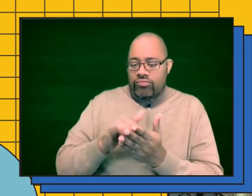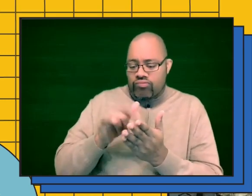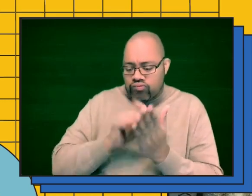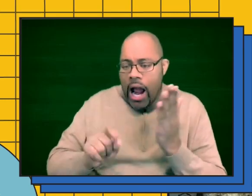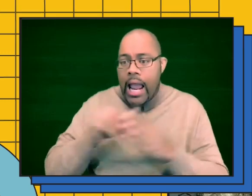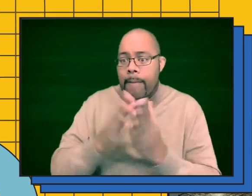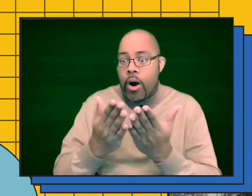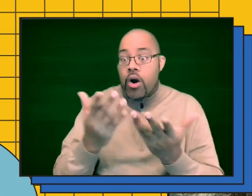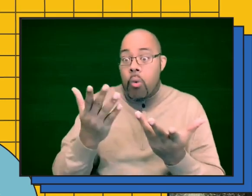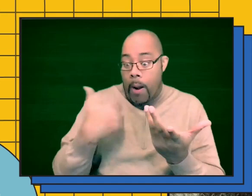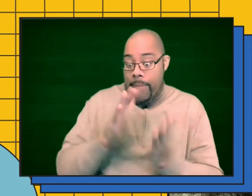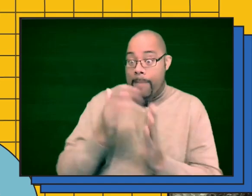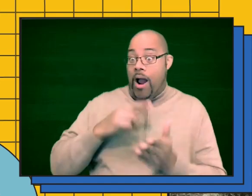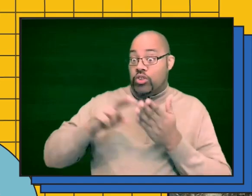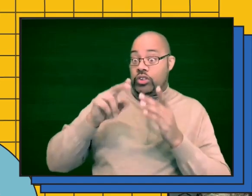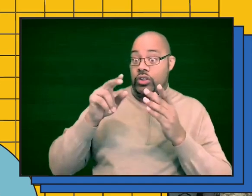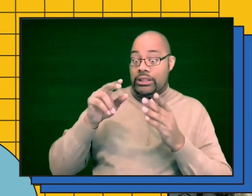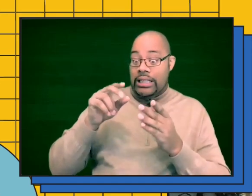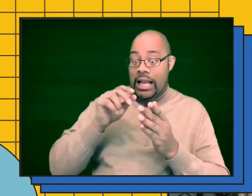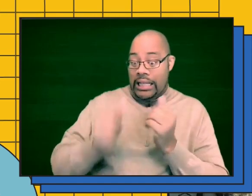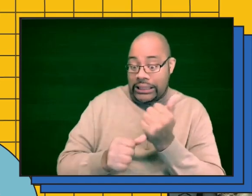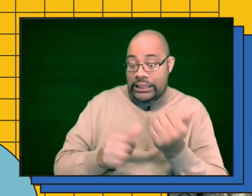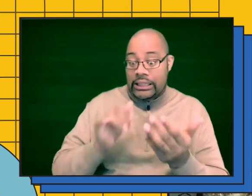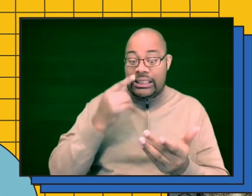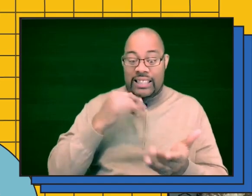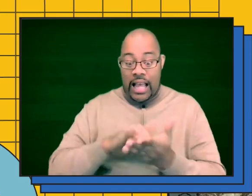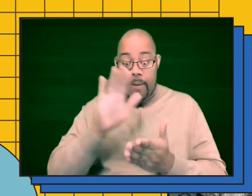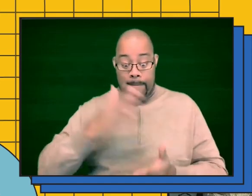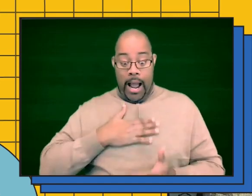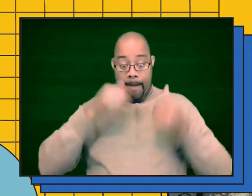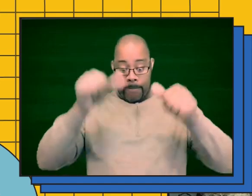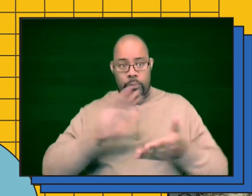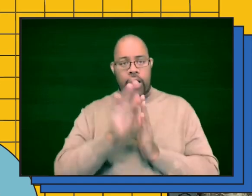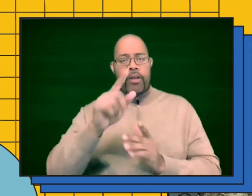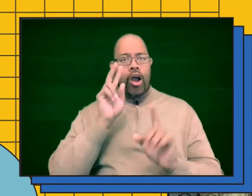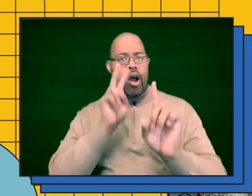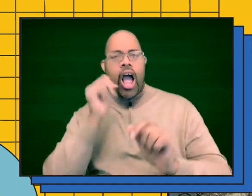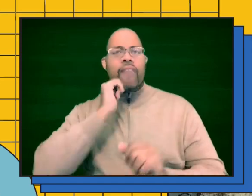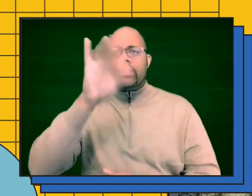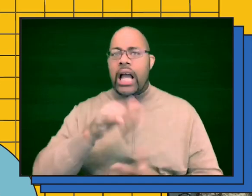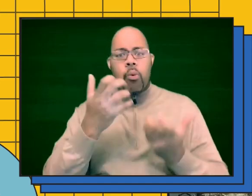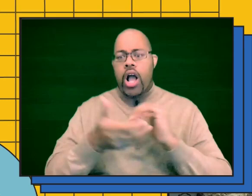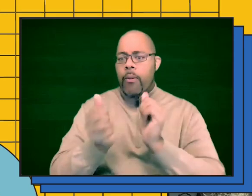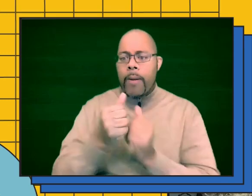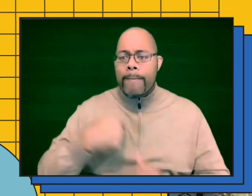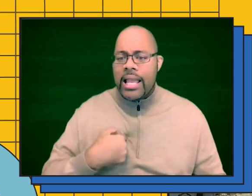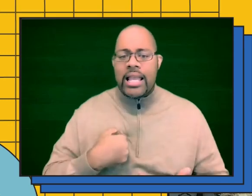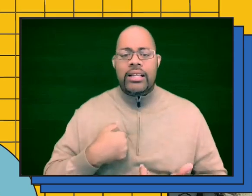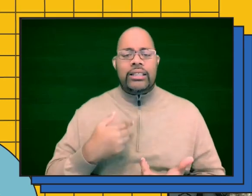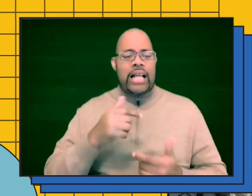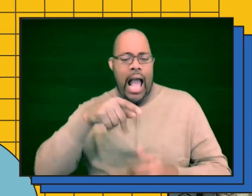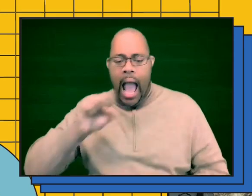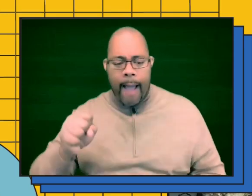in a book, offering to be my research assistant, testifying that these posts had become their daily meditations, and offering to collaborate on